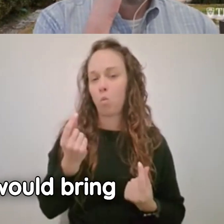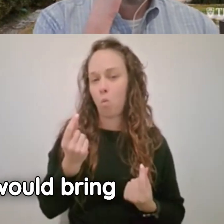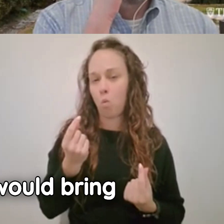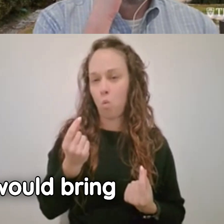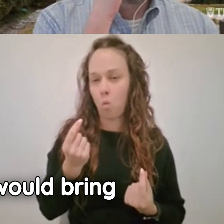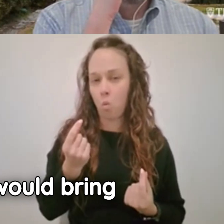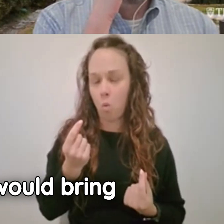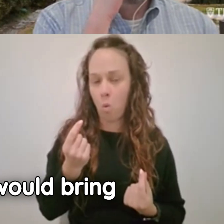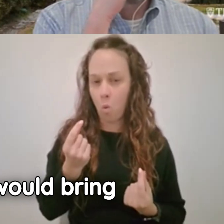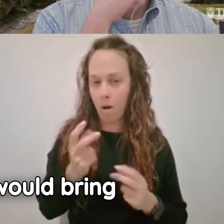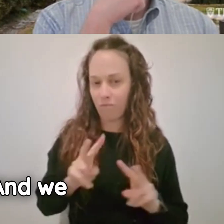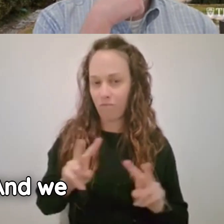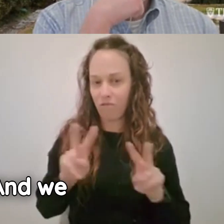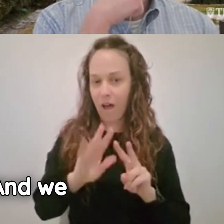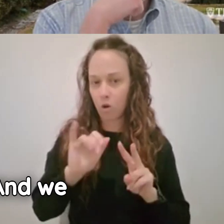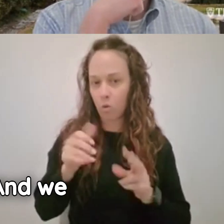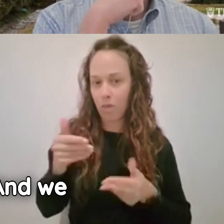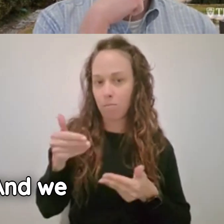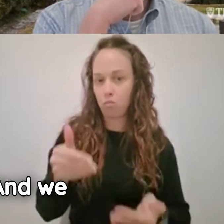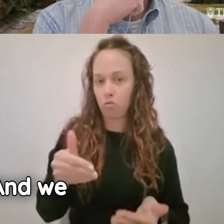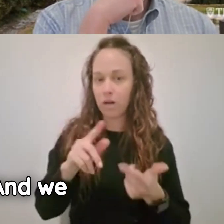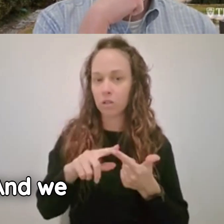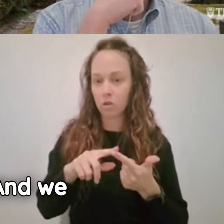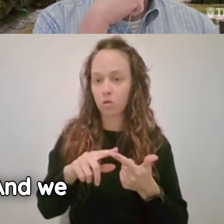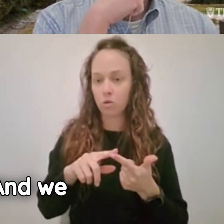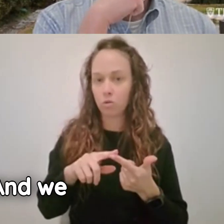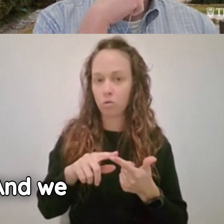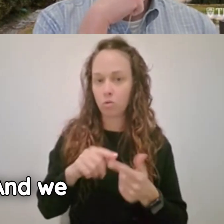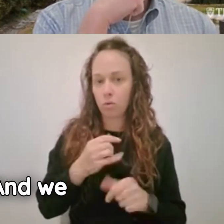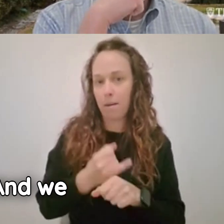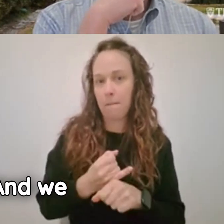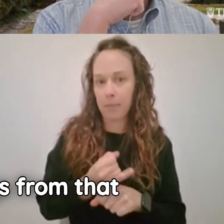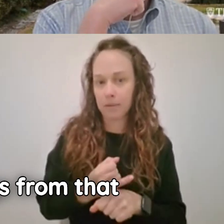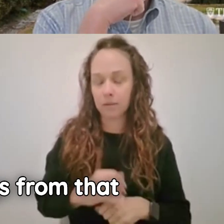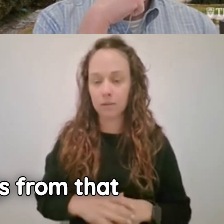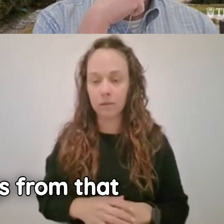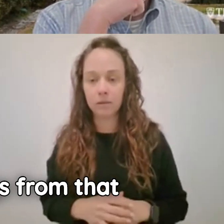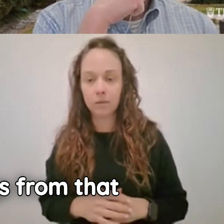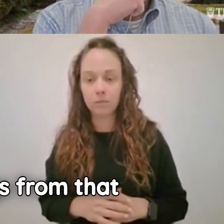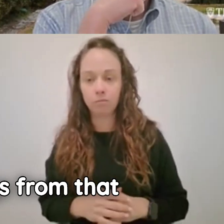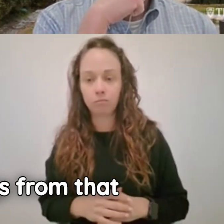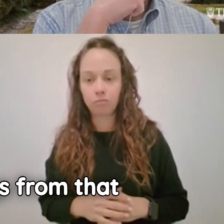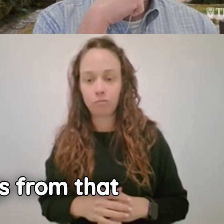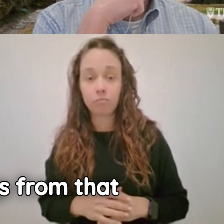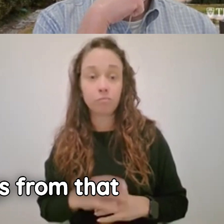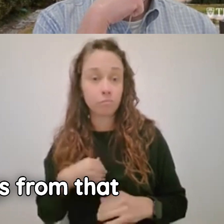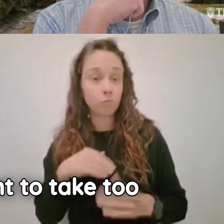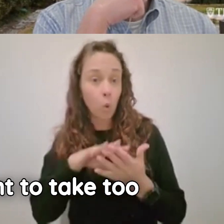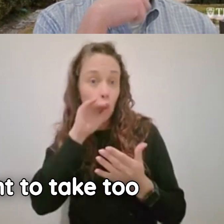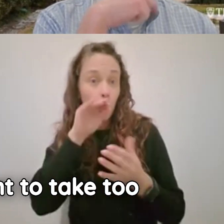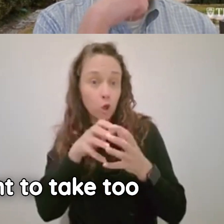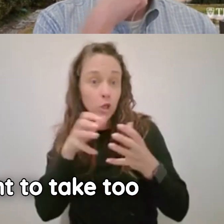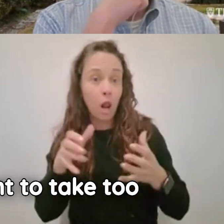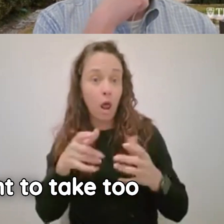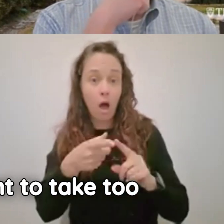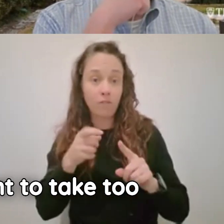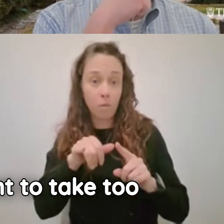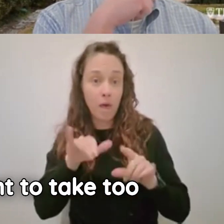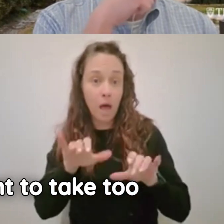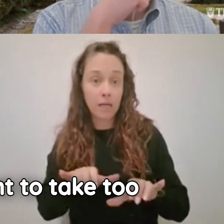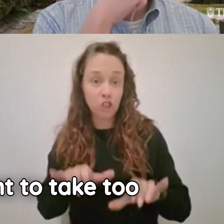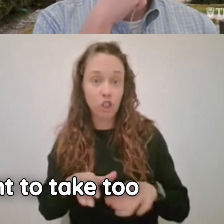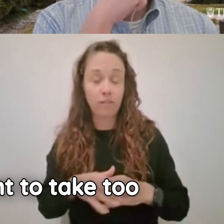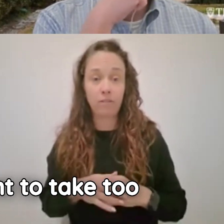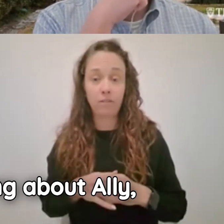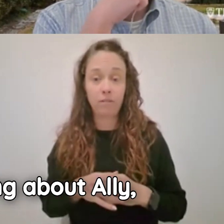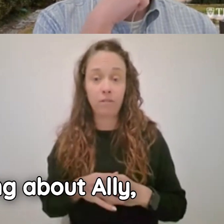that platform would bring to our campus. And we learned a lot of things from that initiative. So